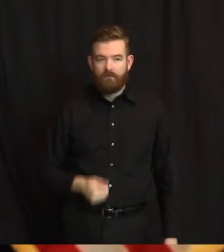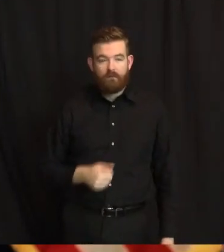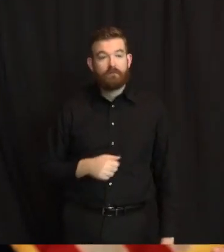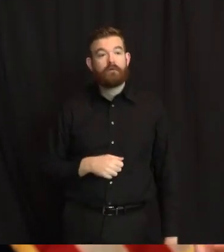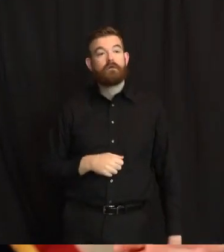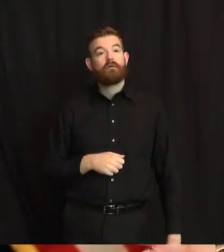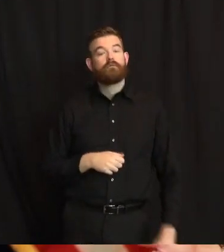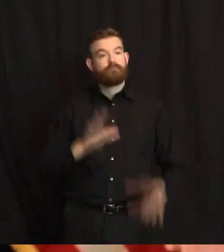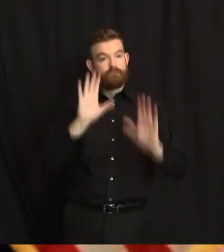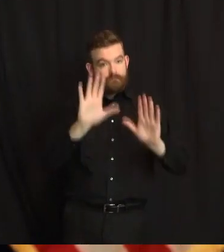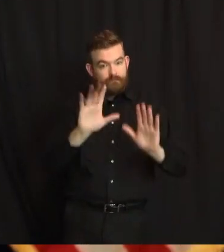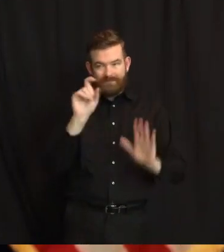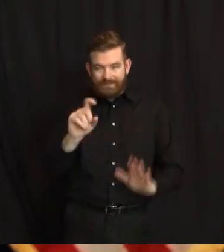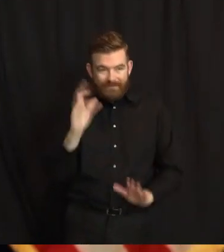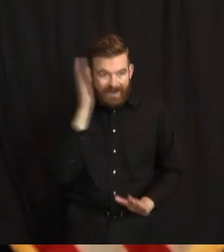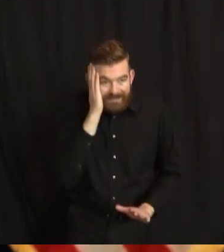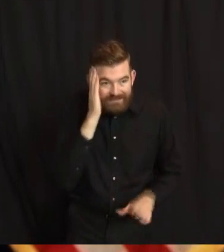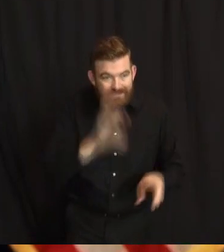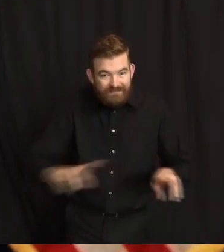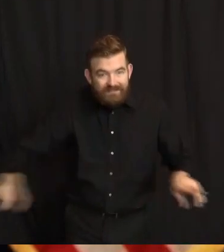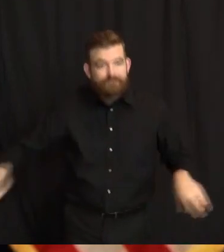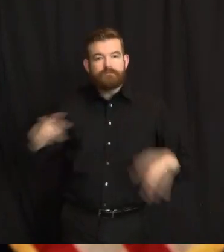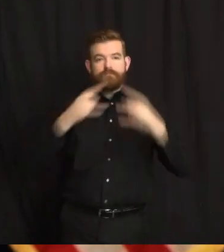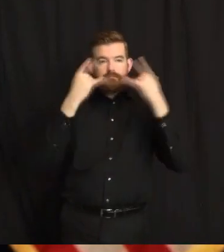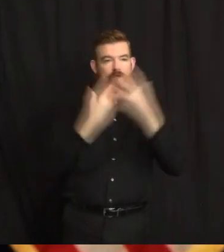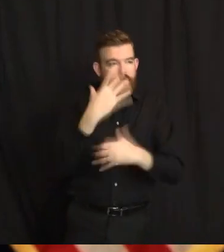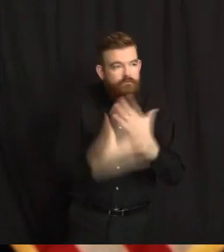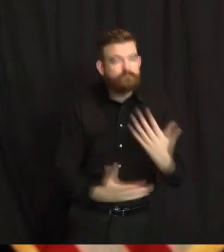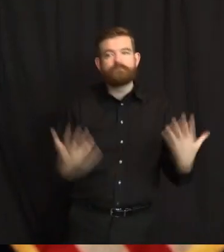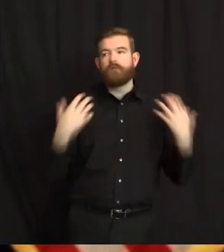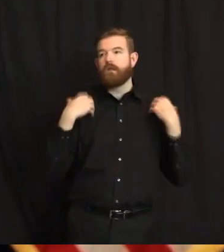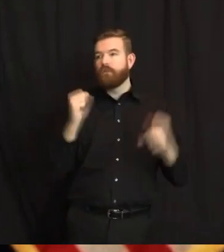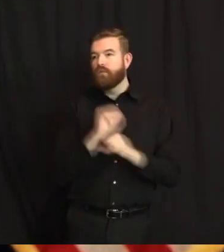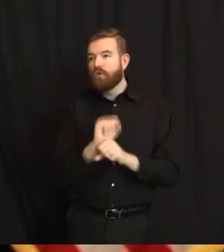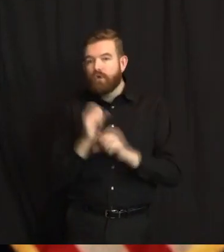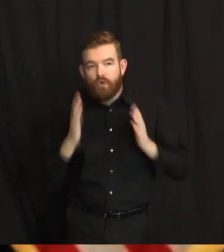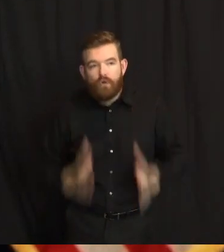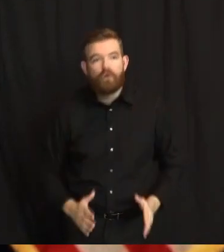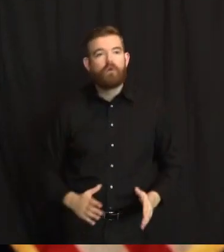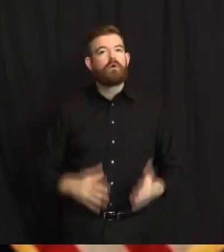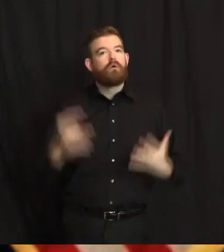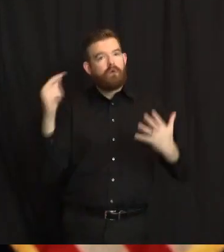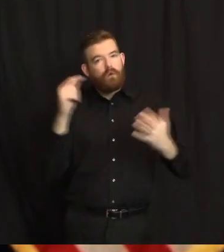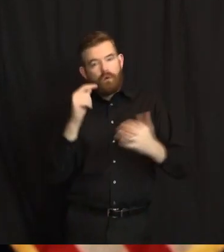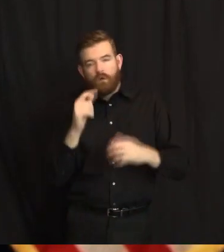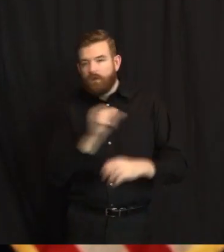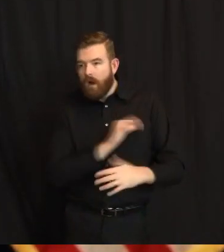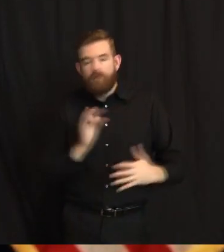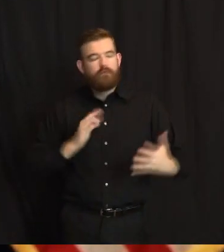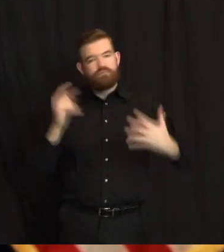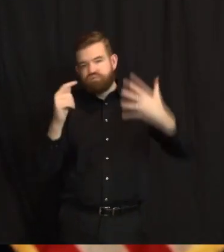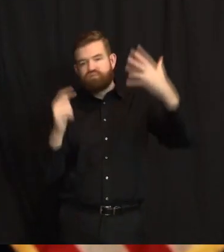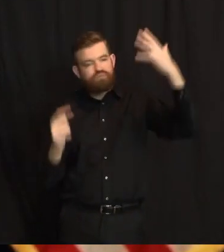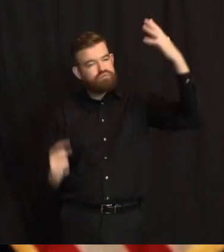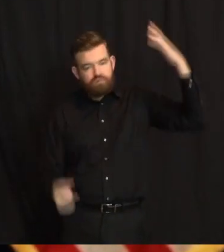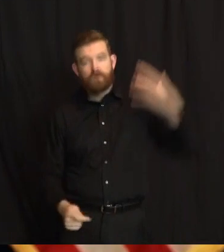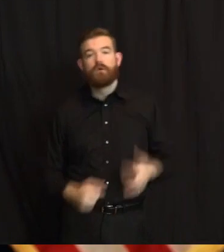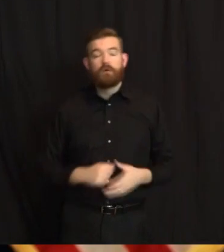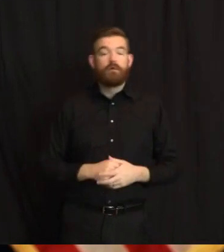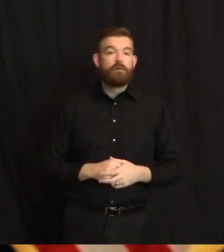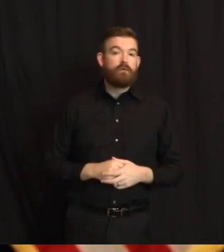it's medicines that allow ventilation, et cetera, to take place. Real quick, you had a question on nursing homes? We're